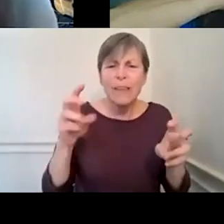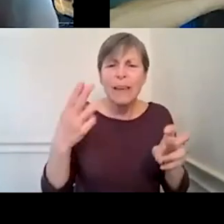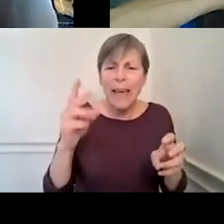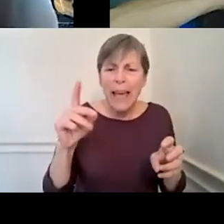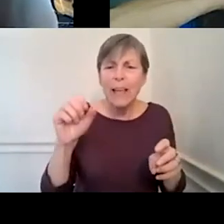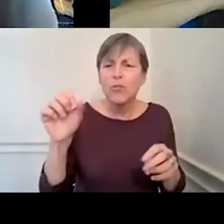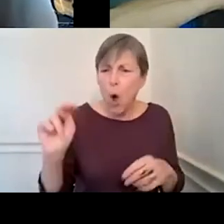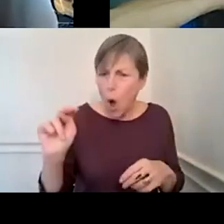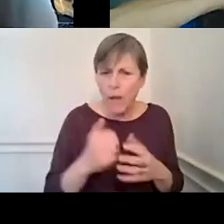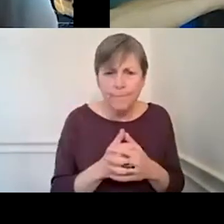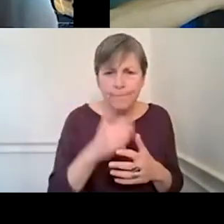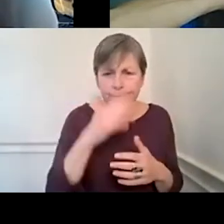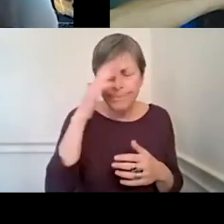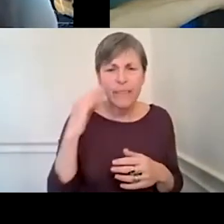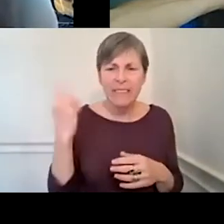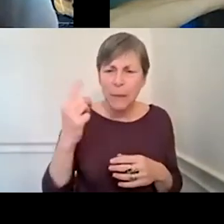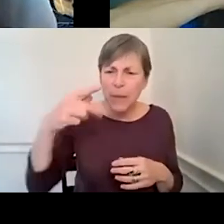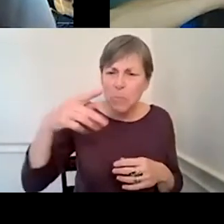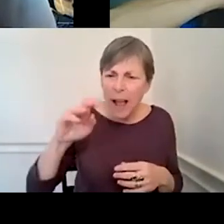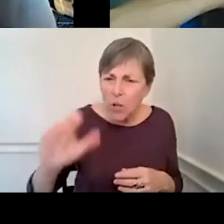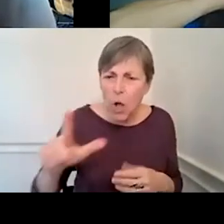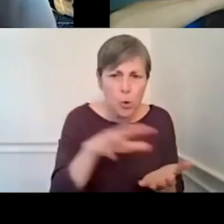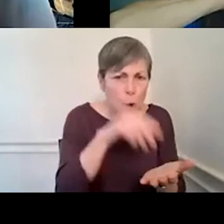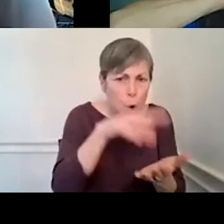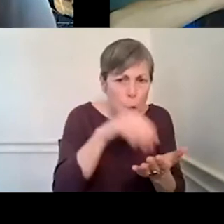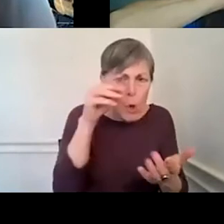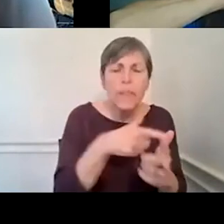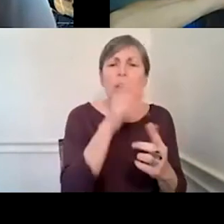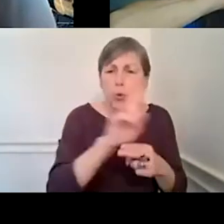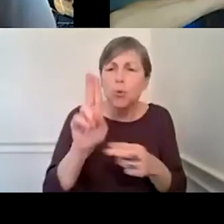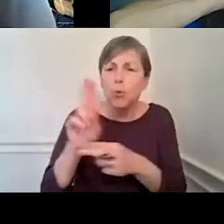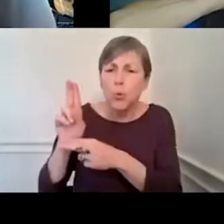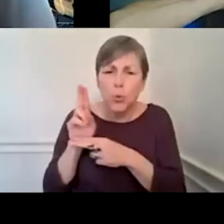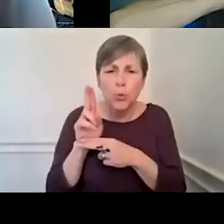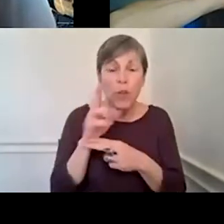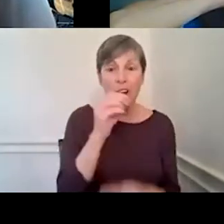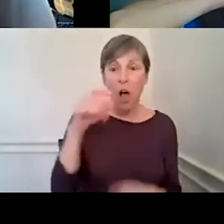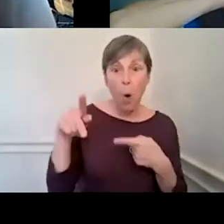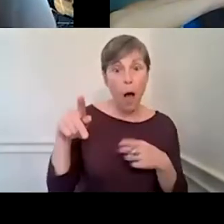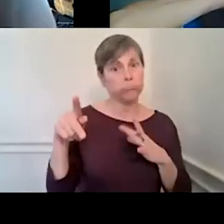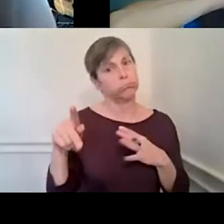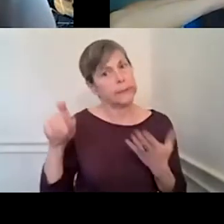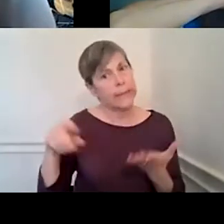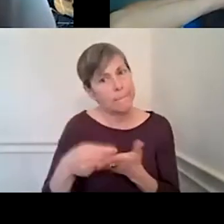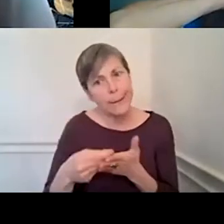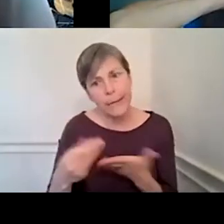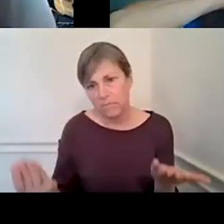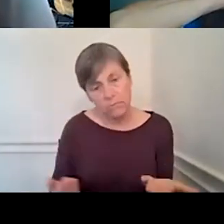practical that I could apply. And obviously the co-op, I also needed the money. No question about that